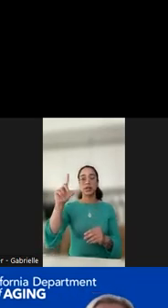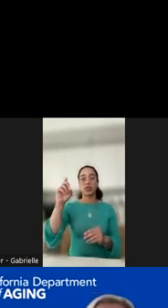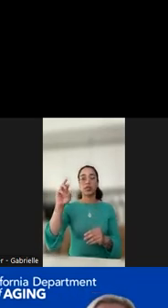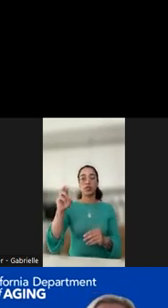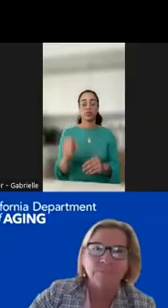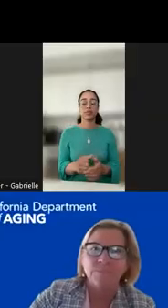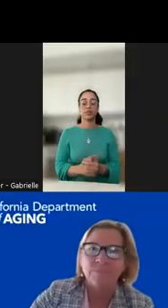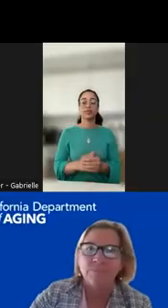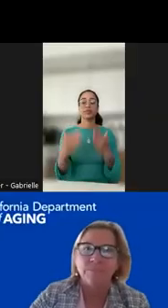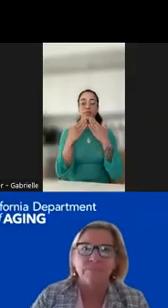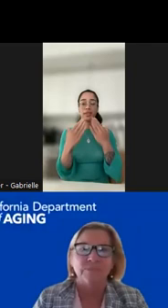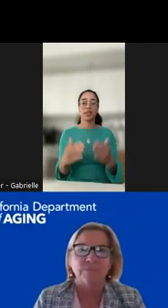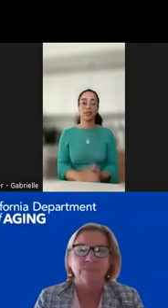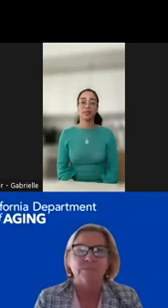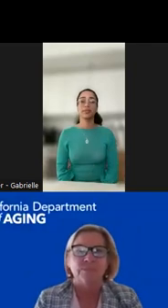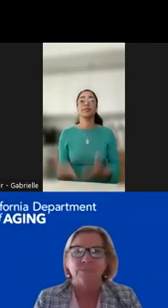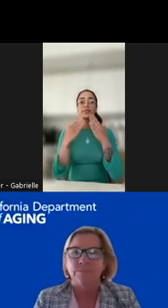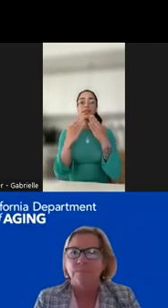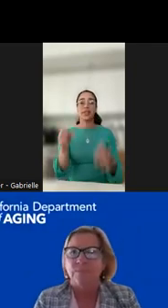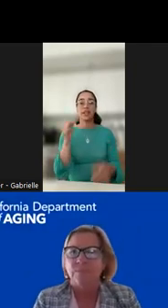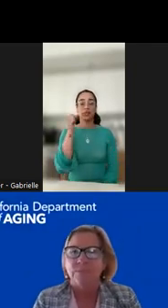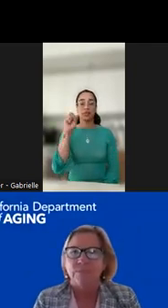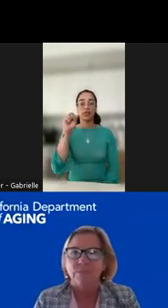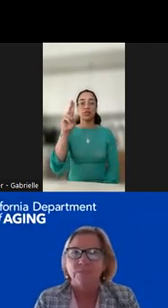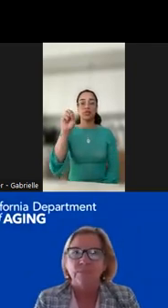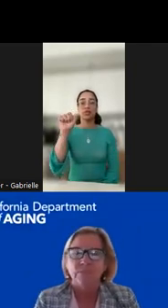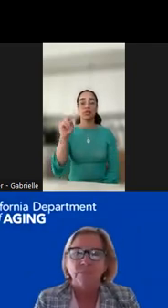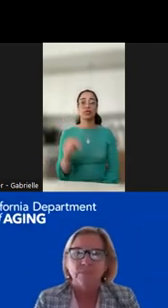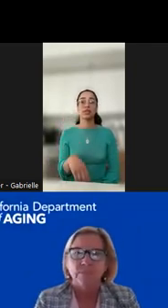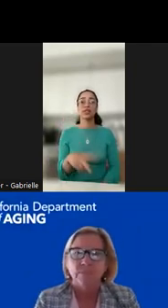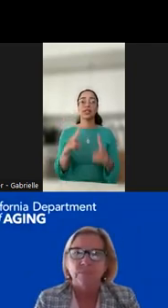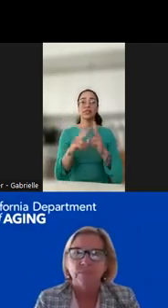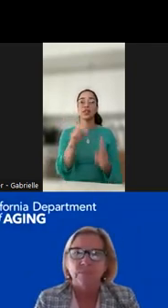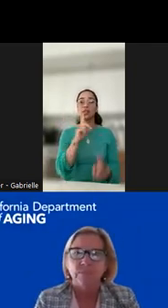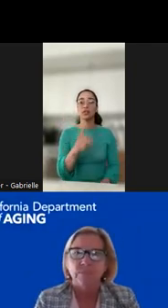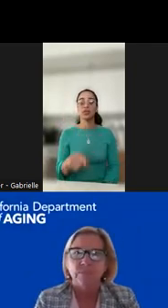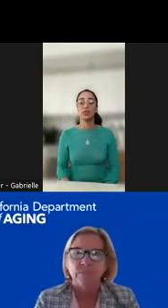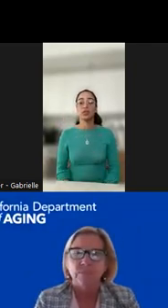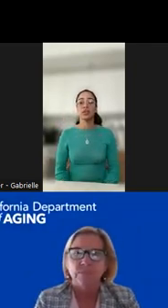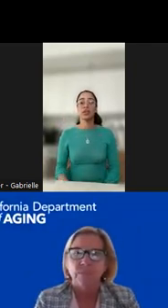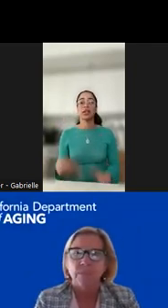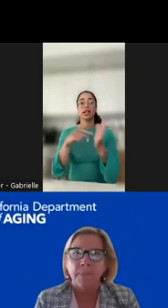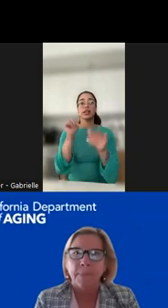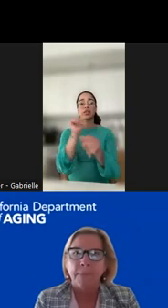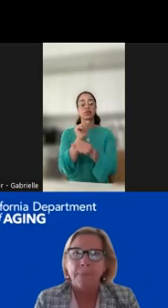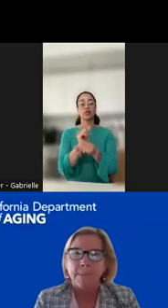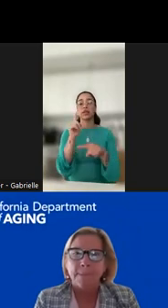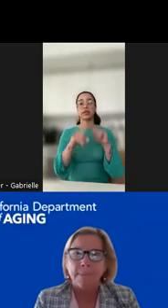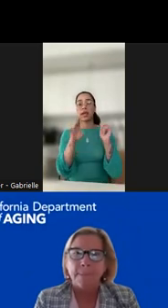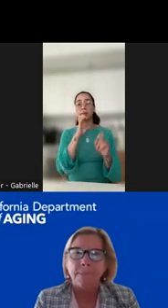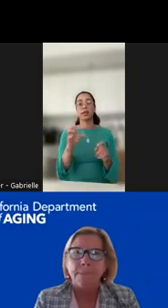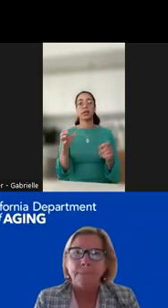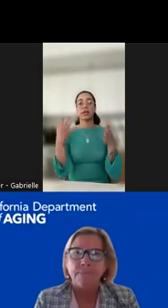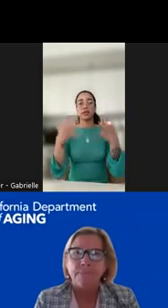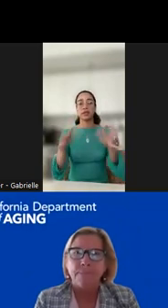you. Thank you, Susan. And it's true. This work can't be done in a silo.